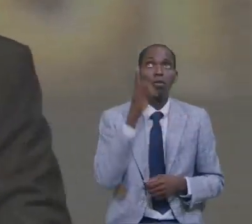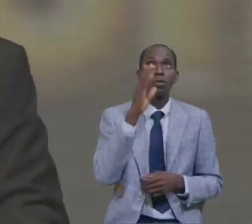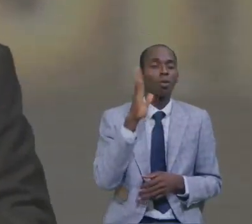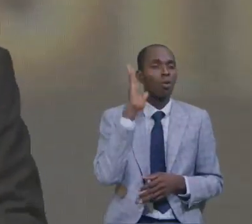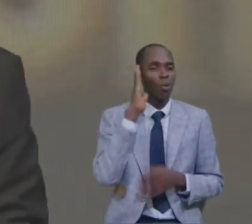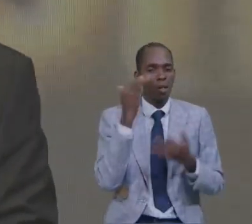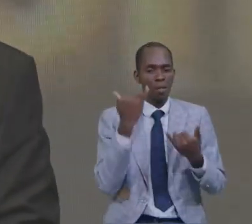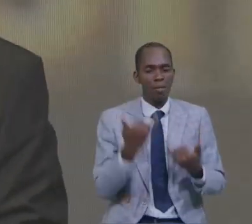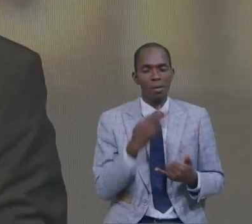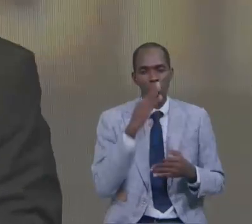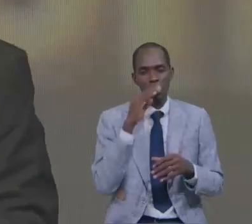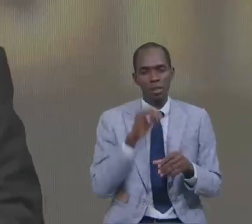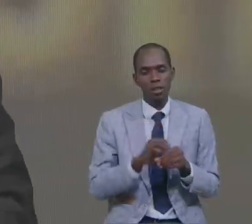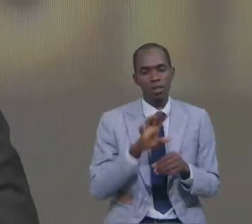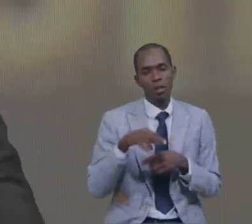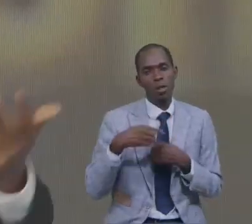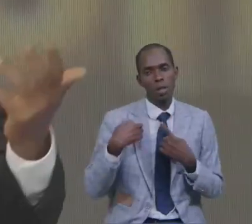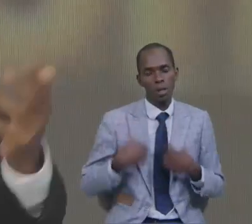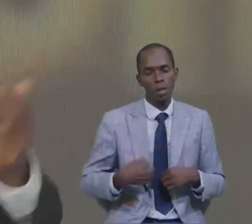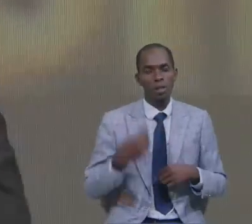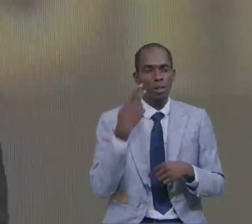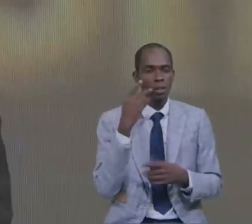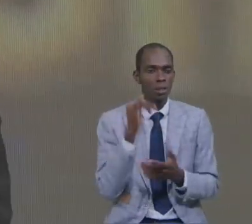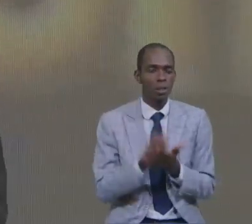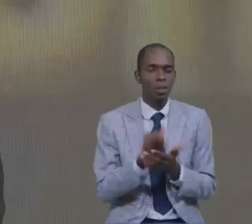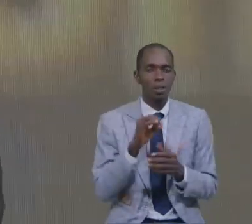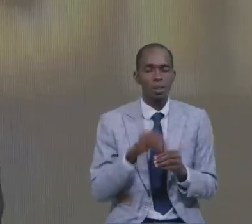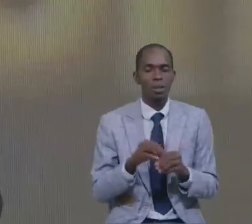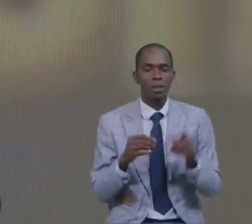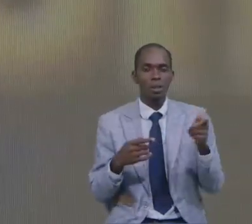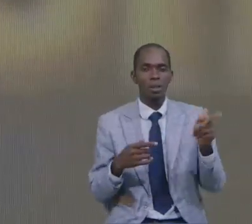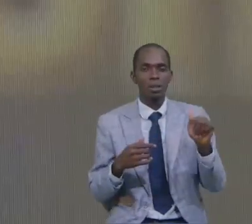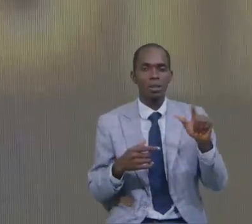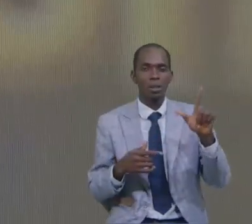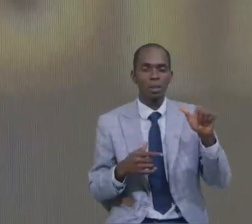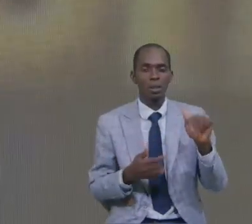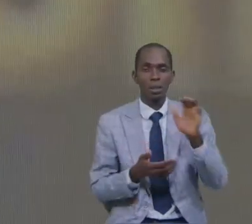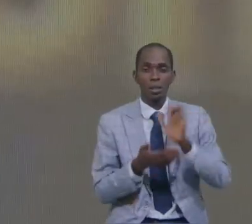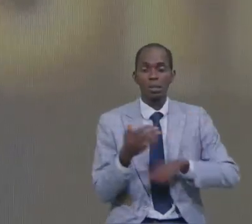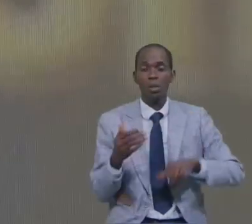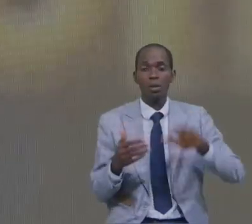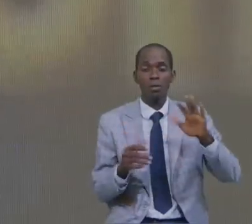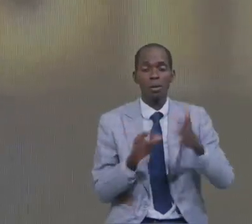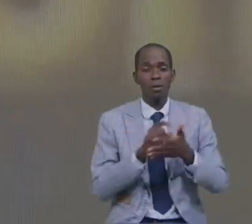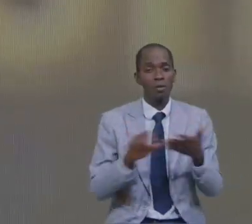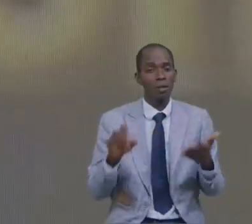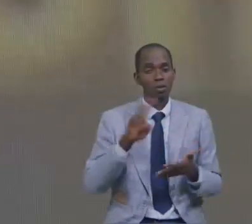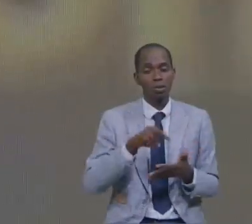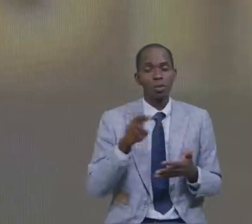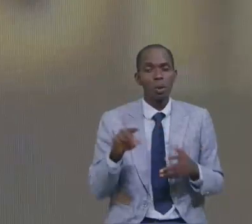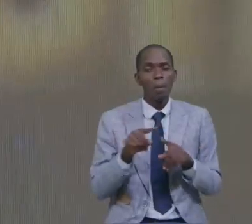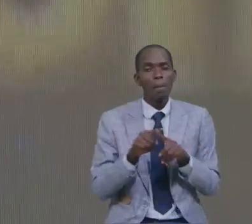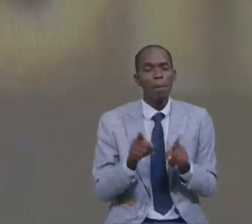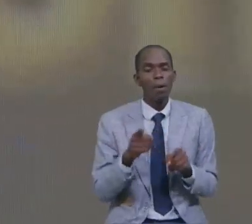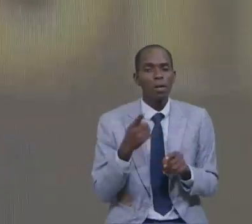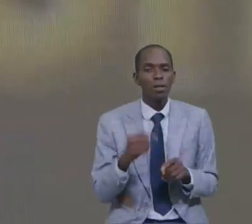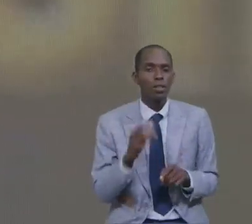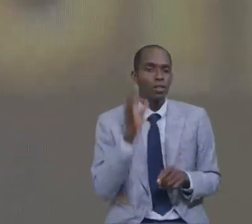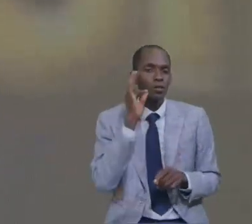of the Spirit is love and joy and peace, long-suffering,